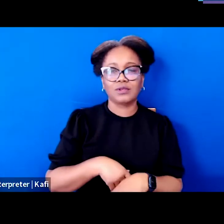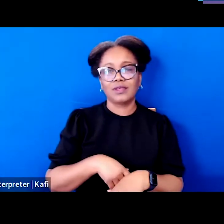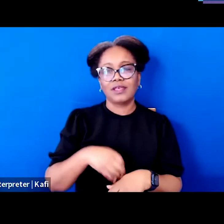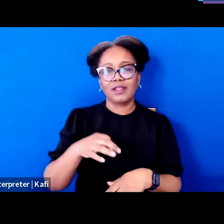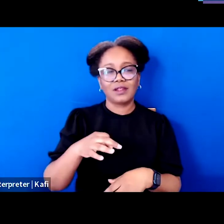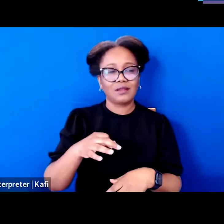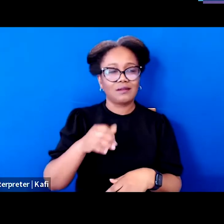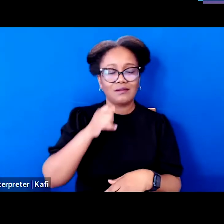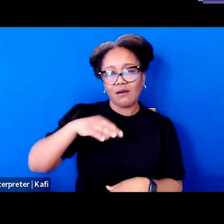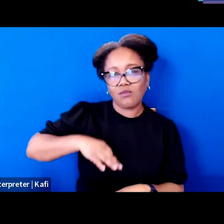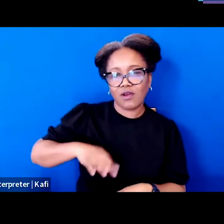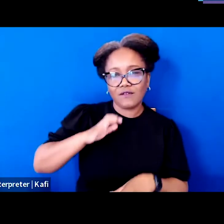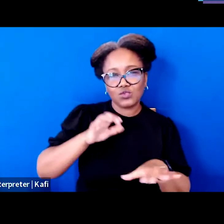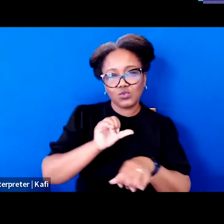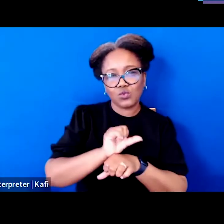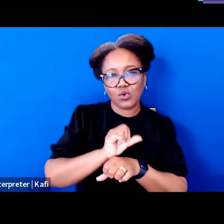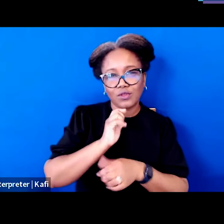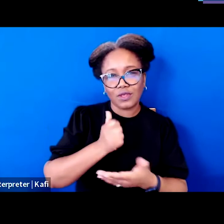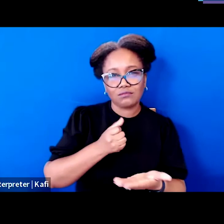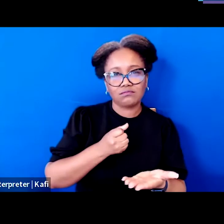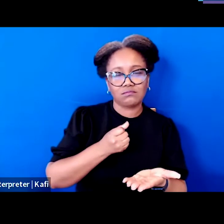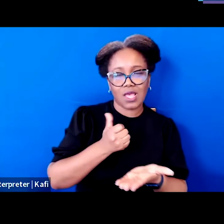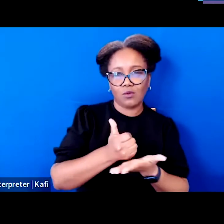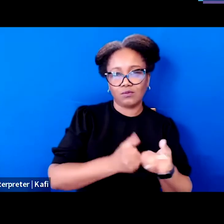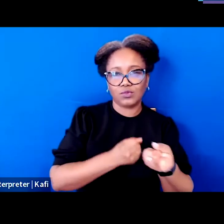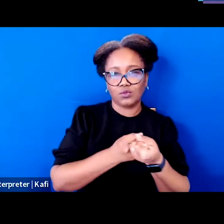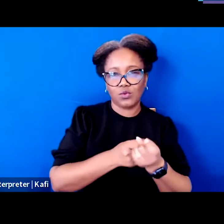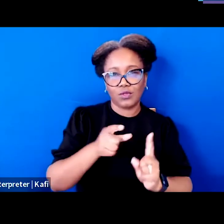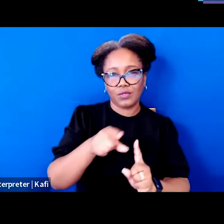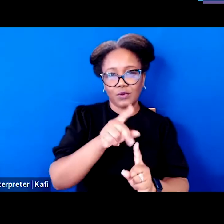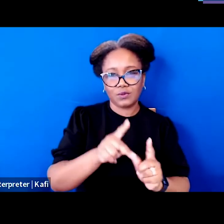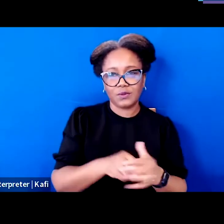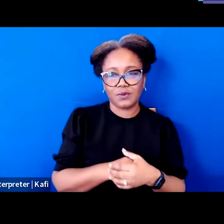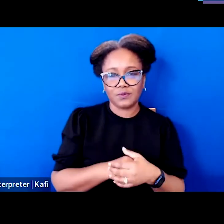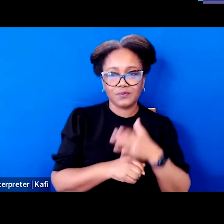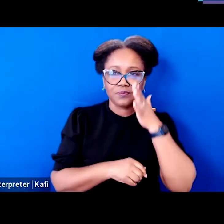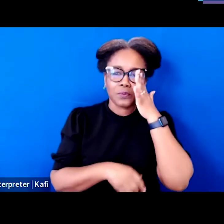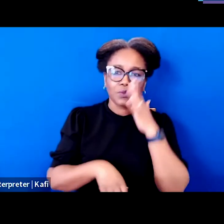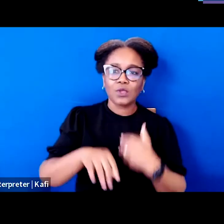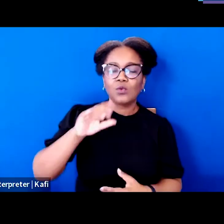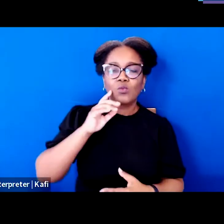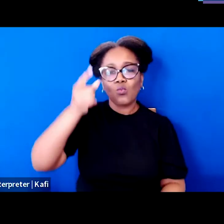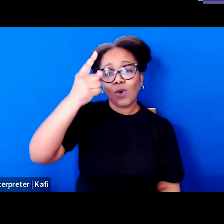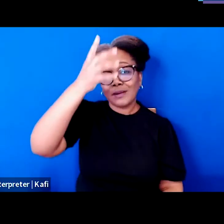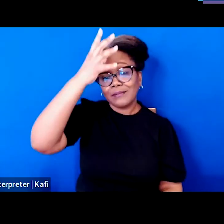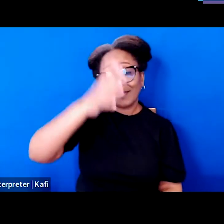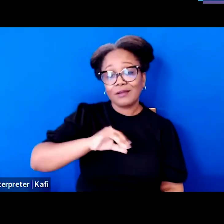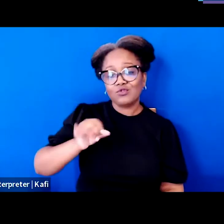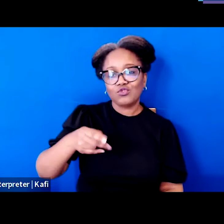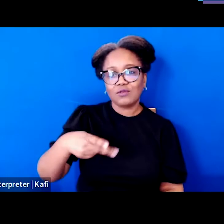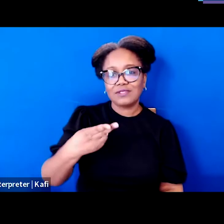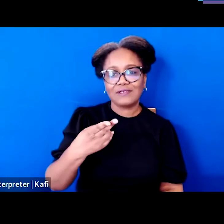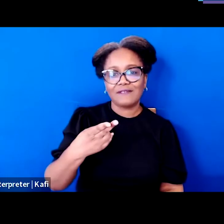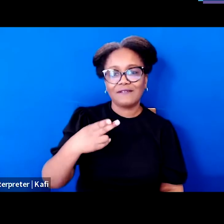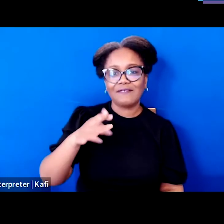I saw a tweet by Joseph Fields that read that the back in land back is an invitation to disabuse